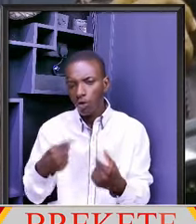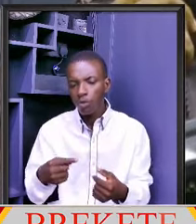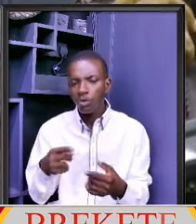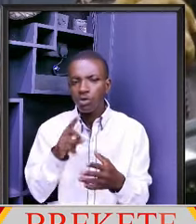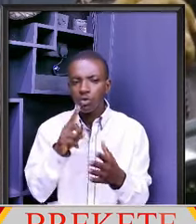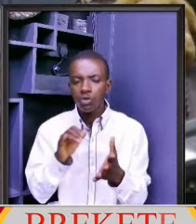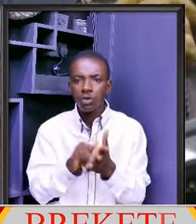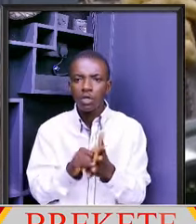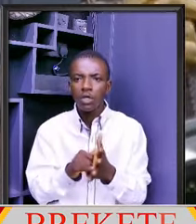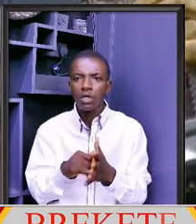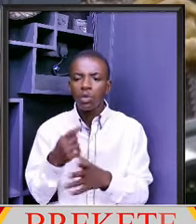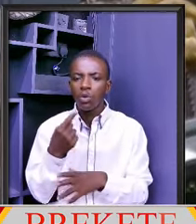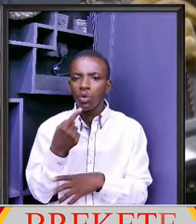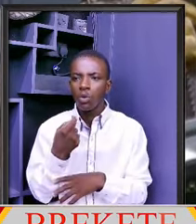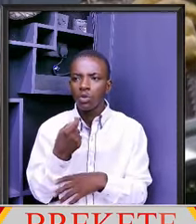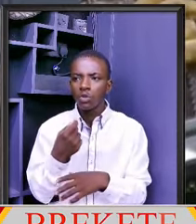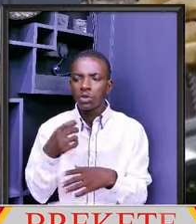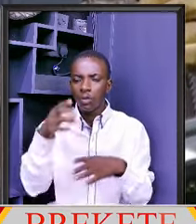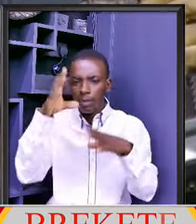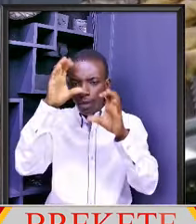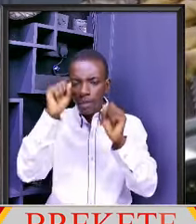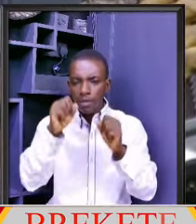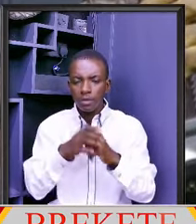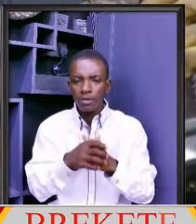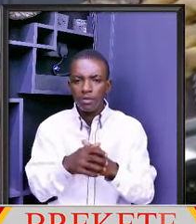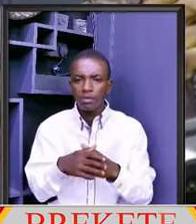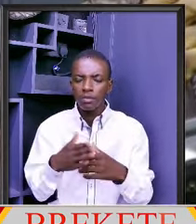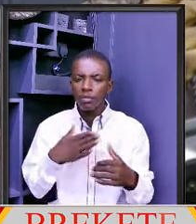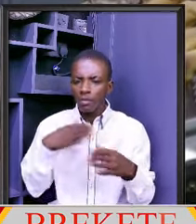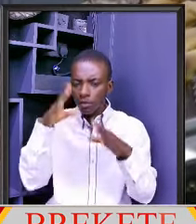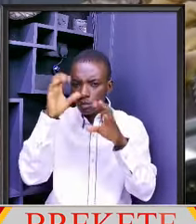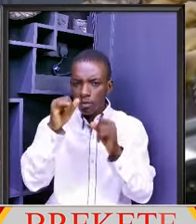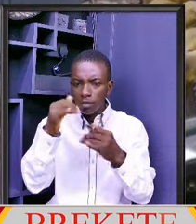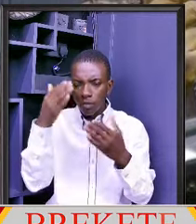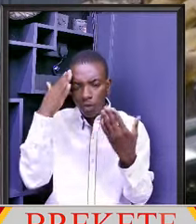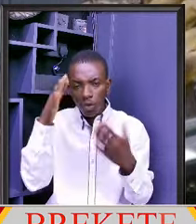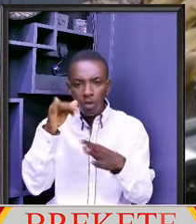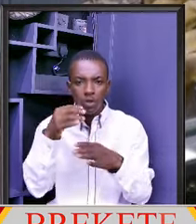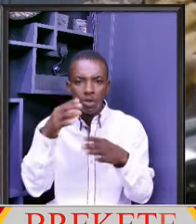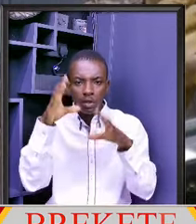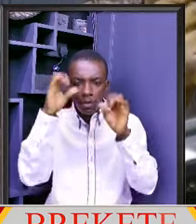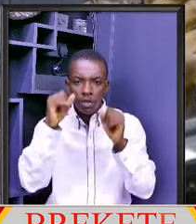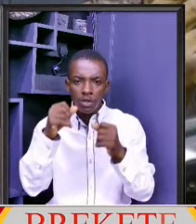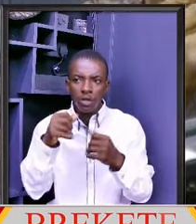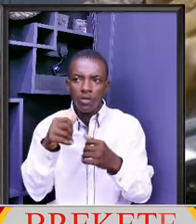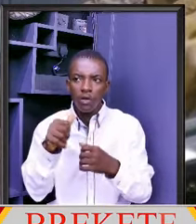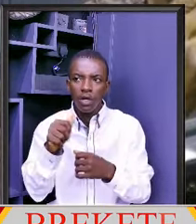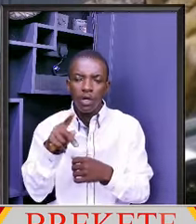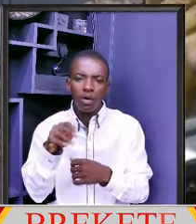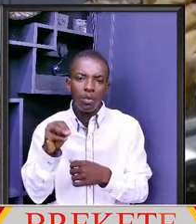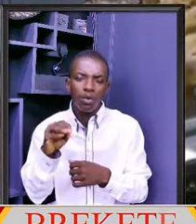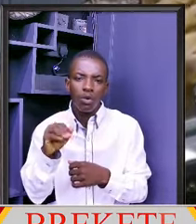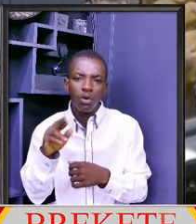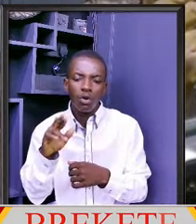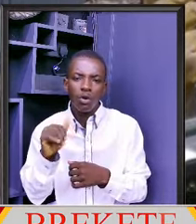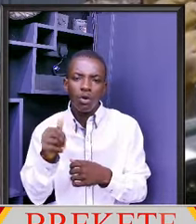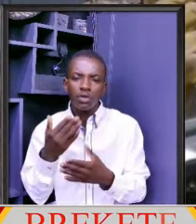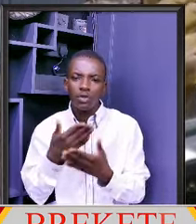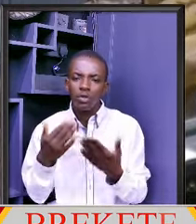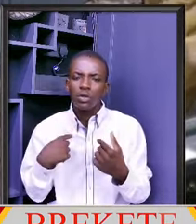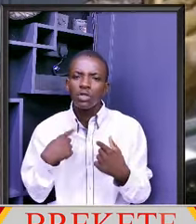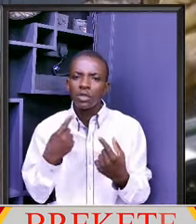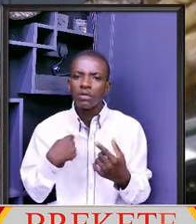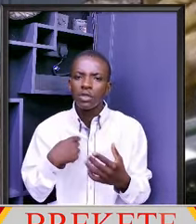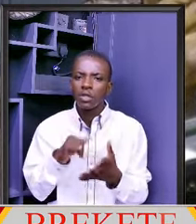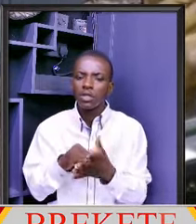to make sure that is why. Who is your president? My ordinary president, I don't know who is the president of Akomoran as of then. And somebody